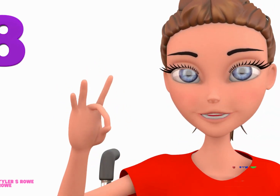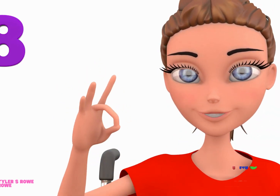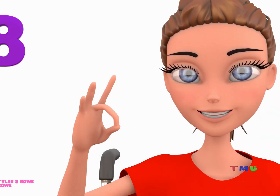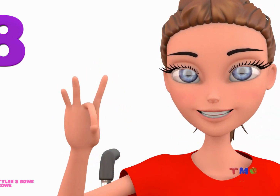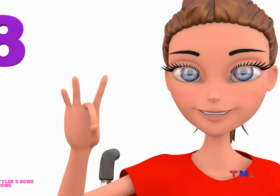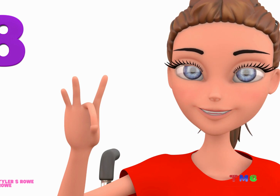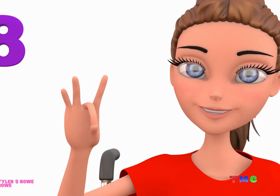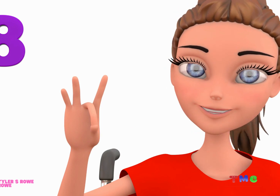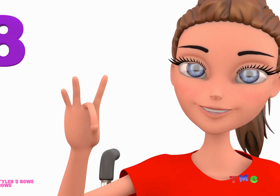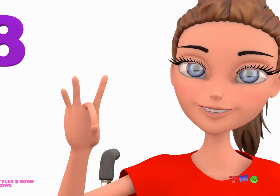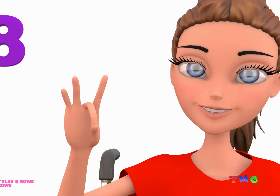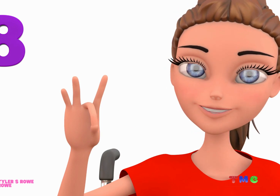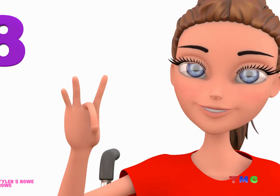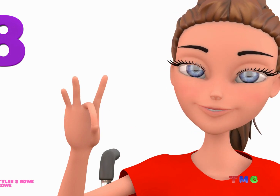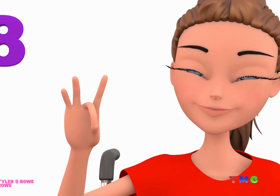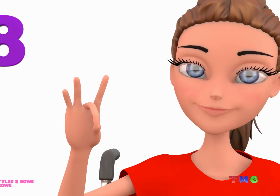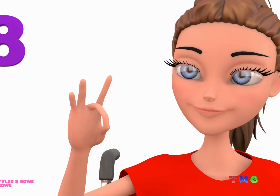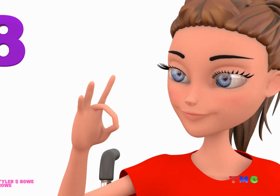18,